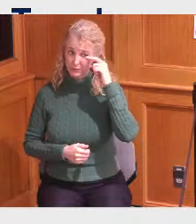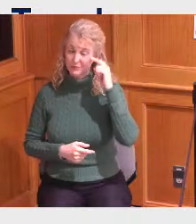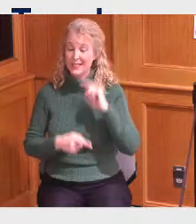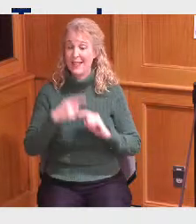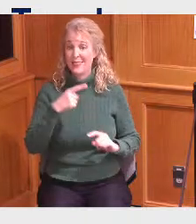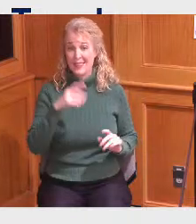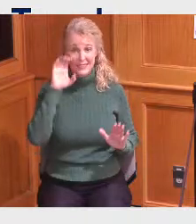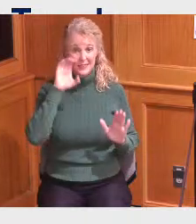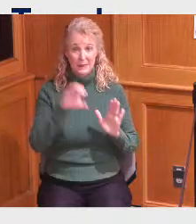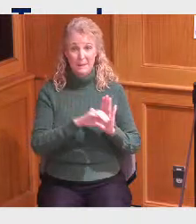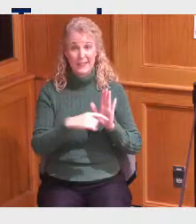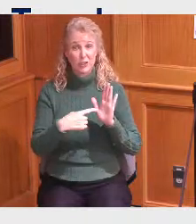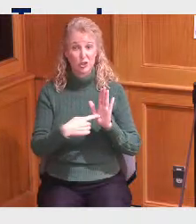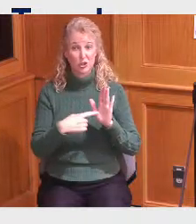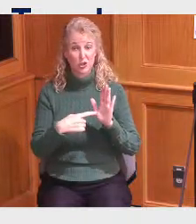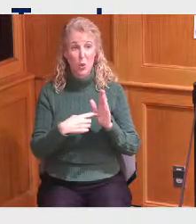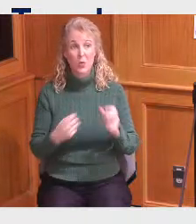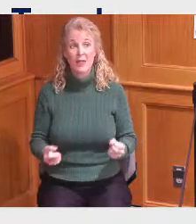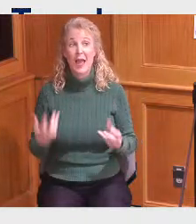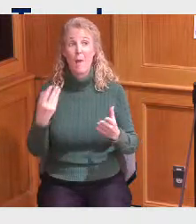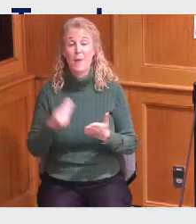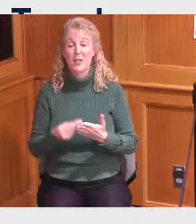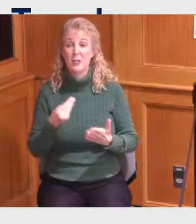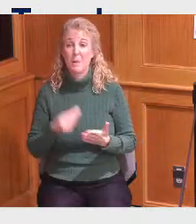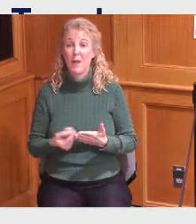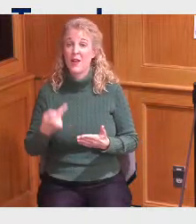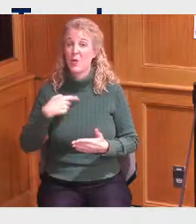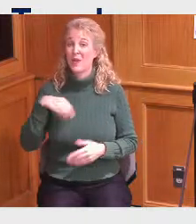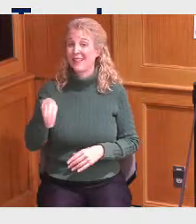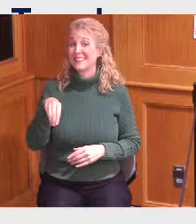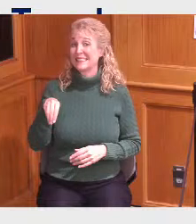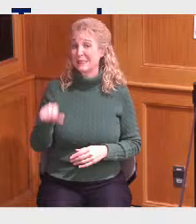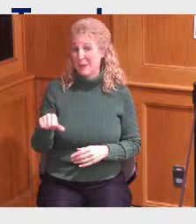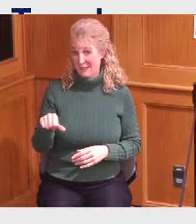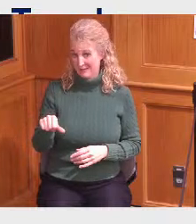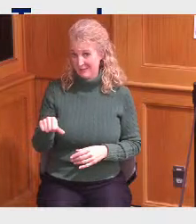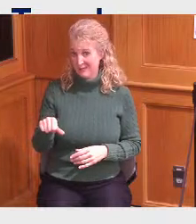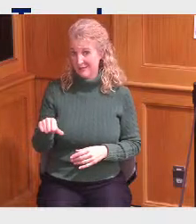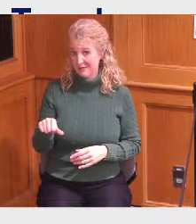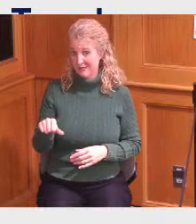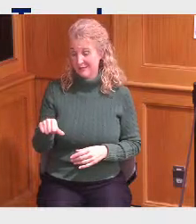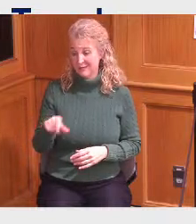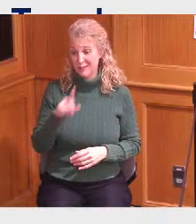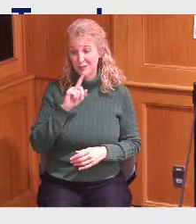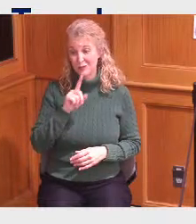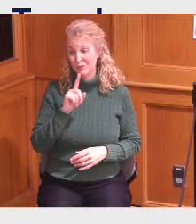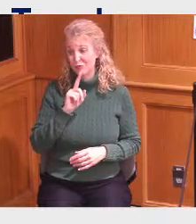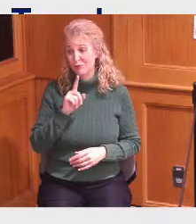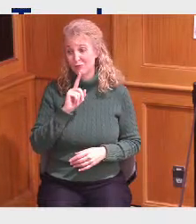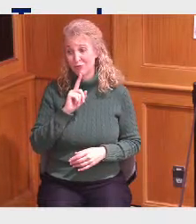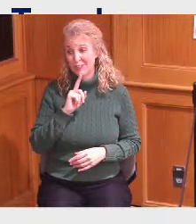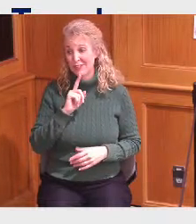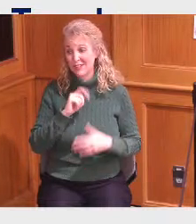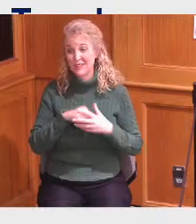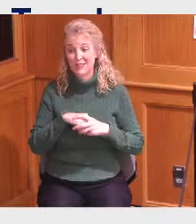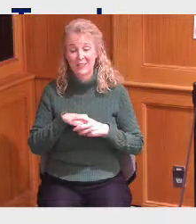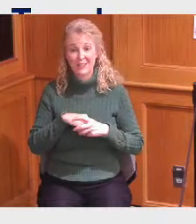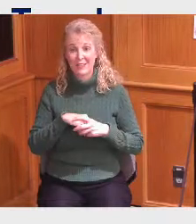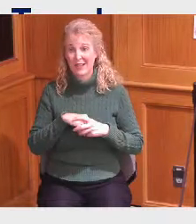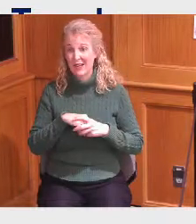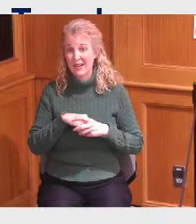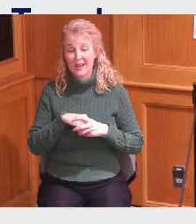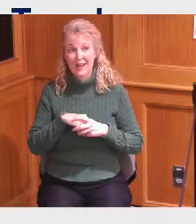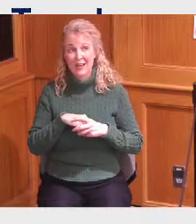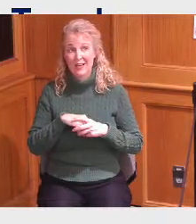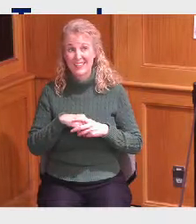This slide reflects the total dollars spent through 2024. Really the important, I think, the one that I want to point out is the